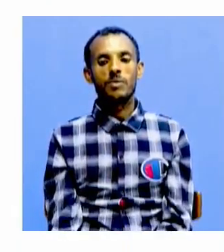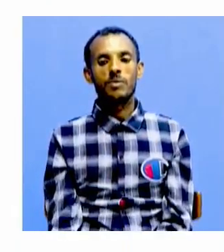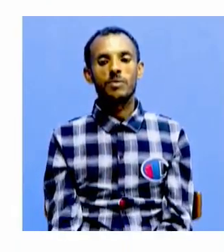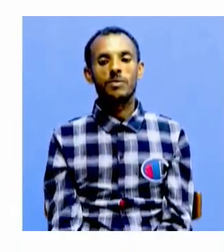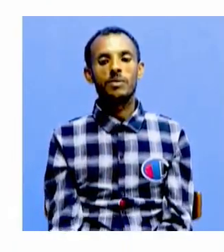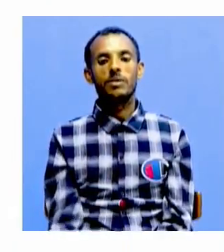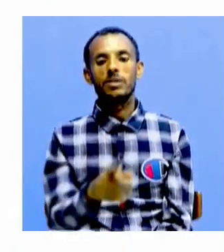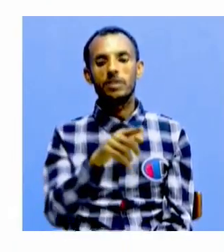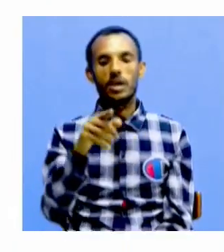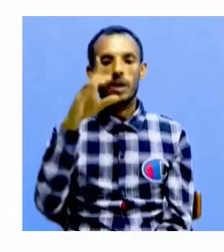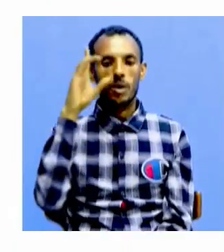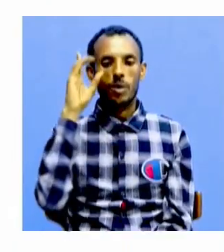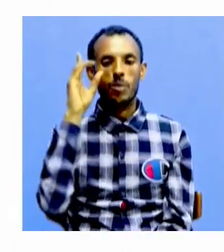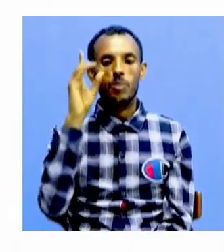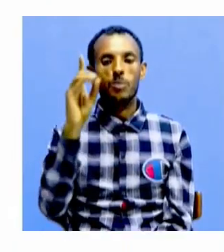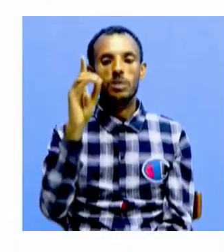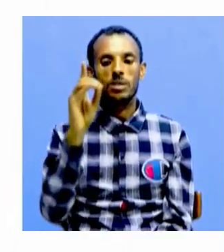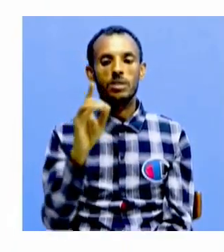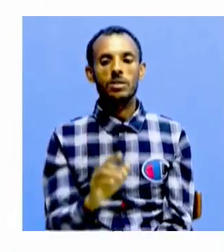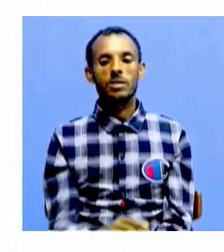They would